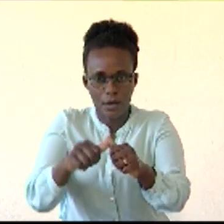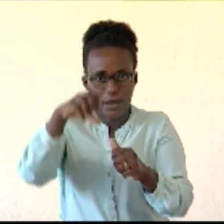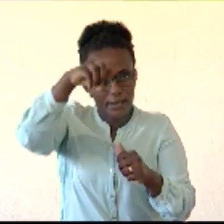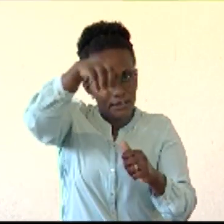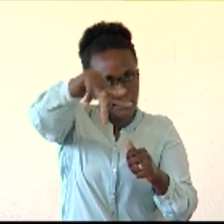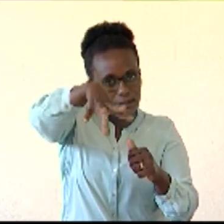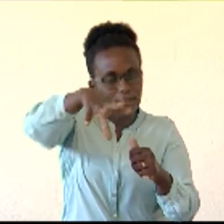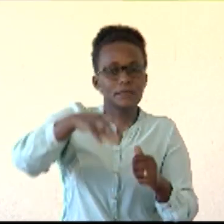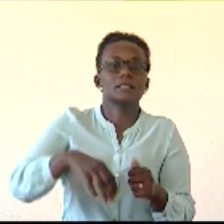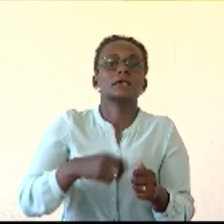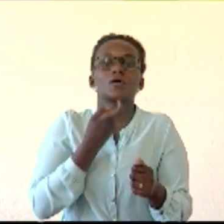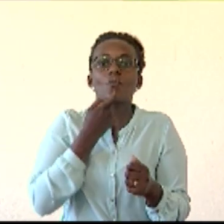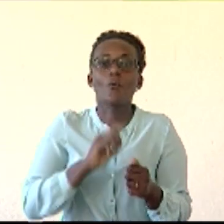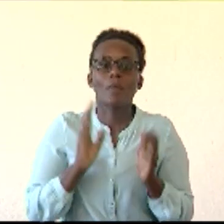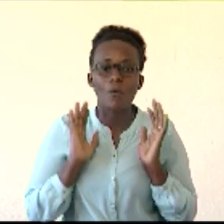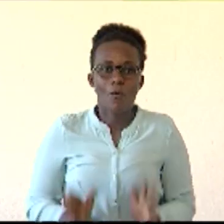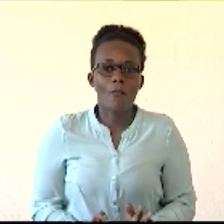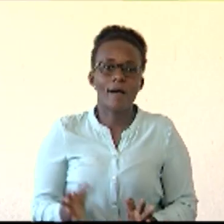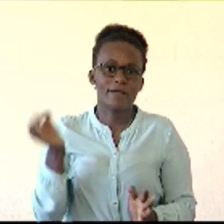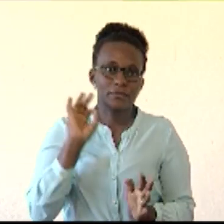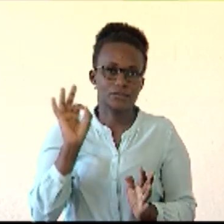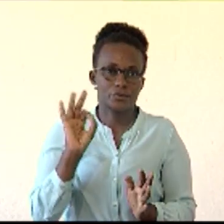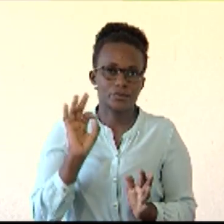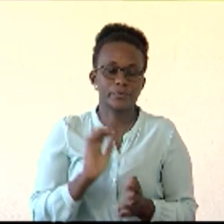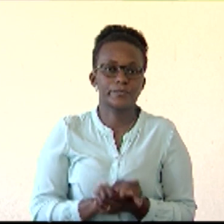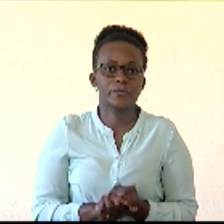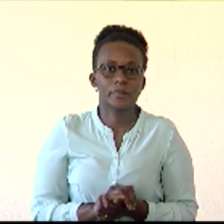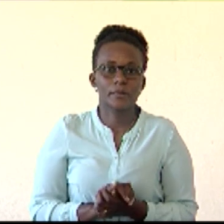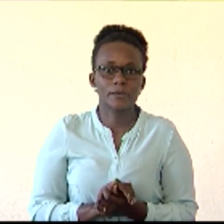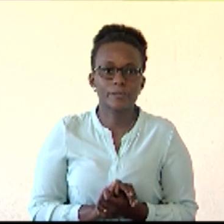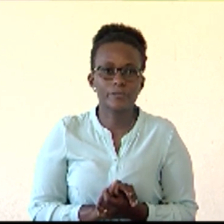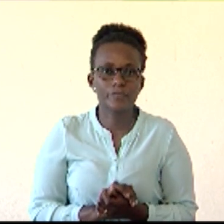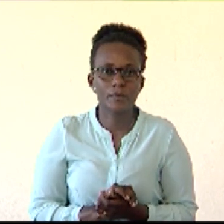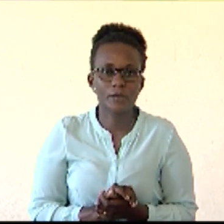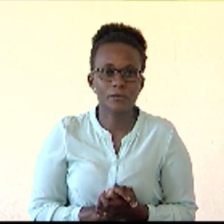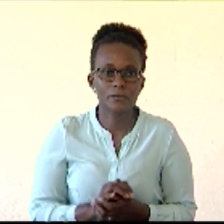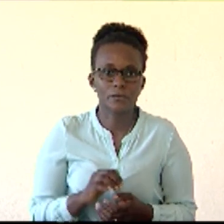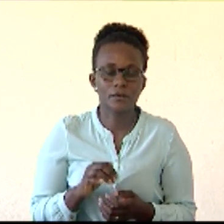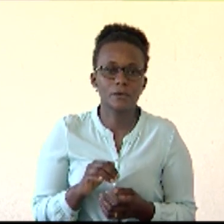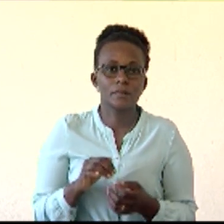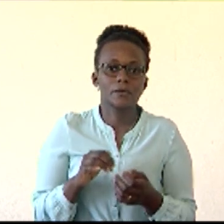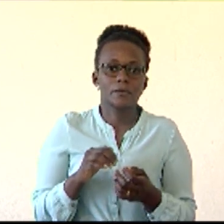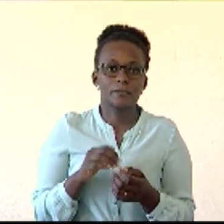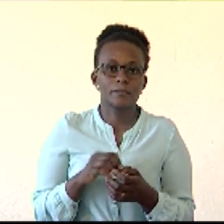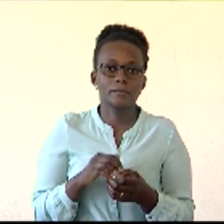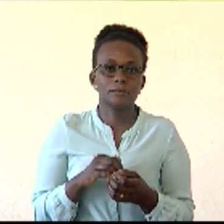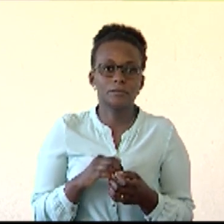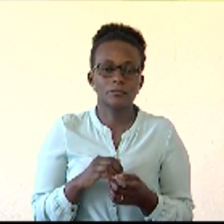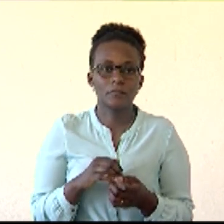to take note of that. So some important information during the aluminum. We have mentioned this